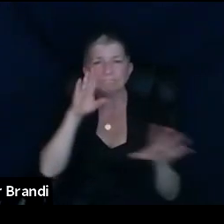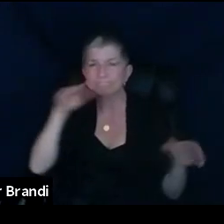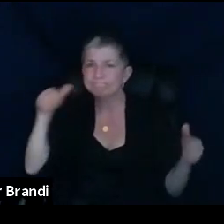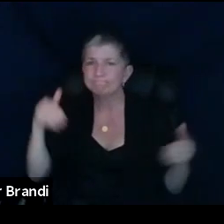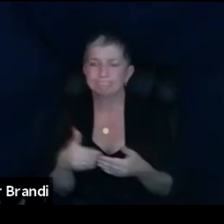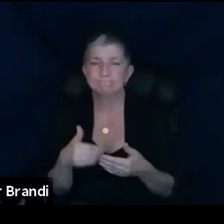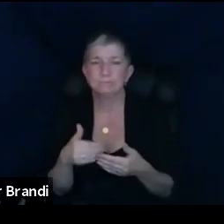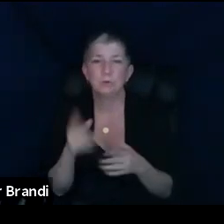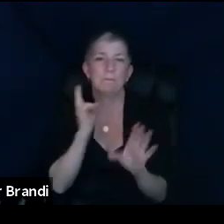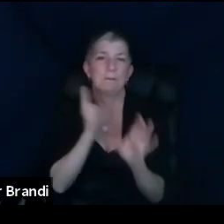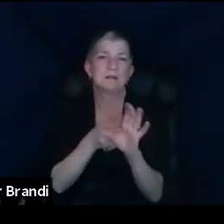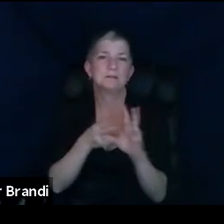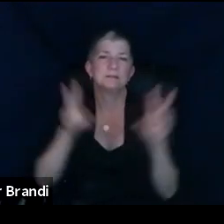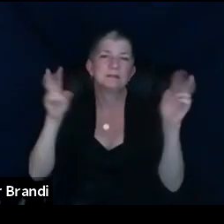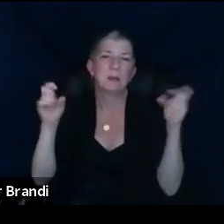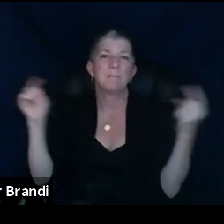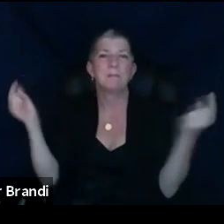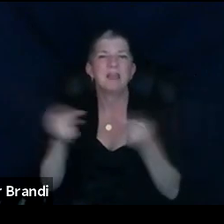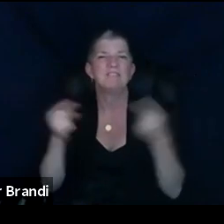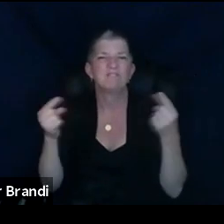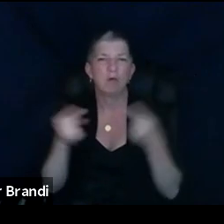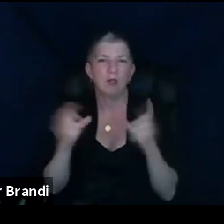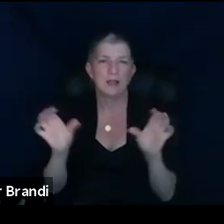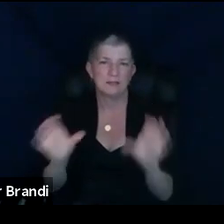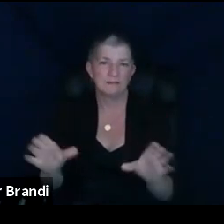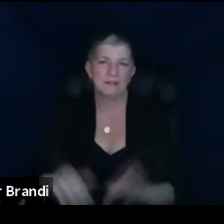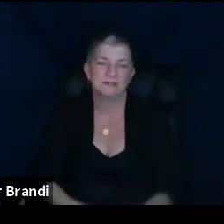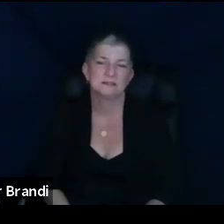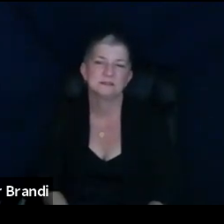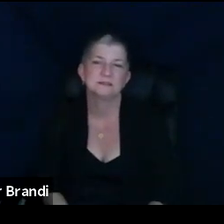quote unquote painful activities.